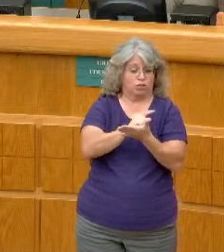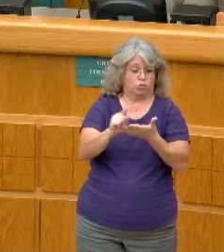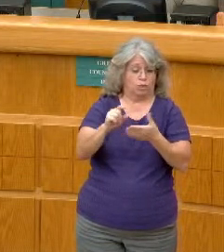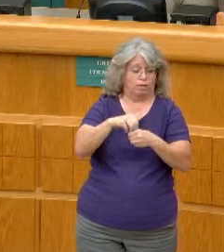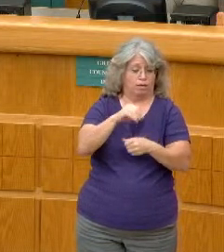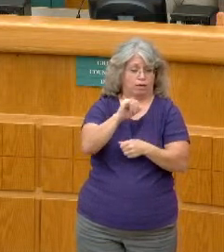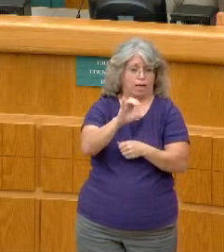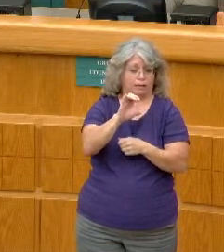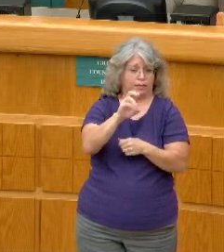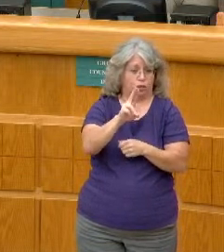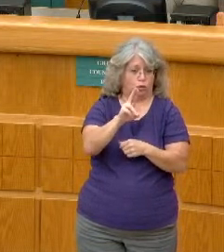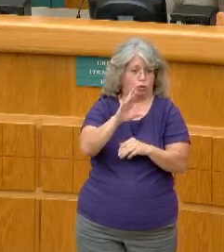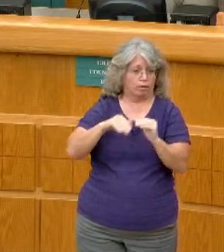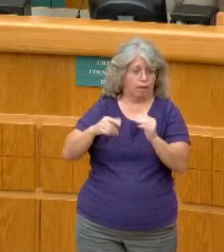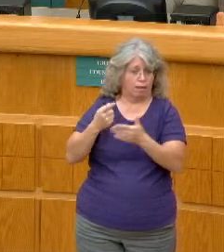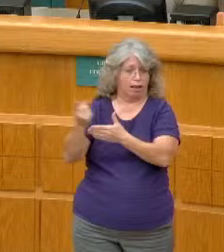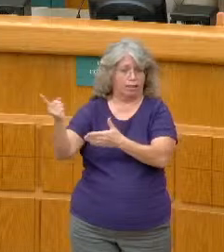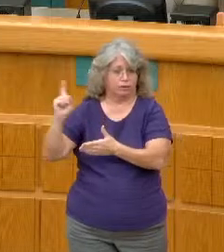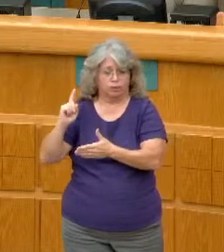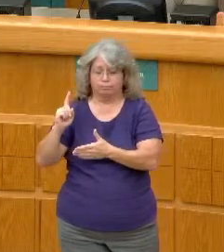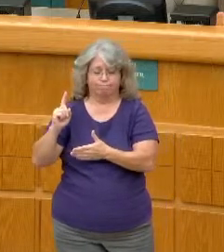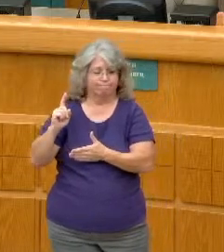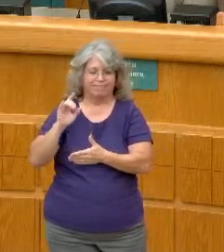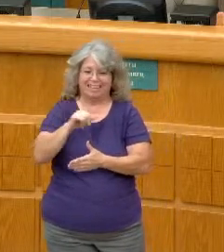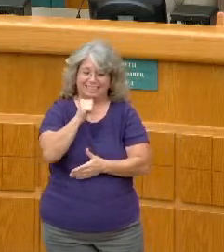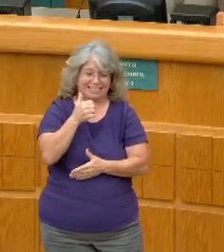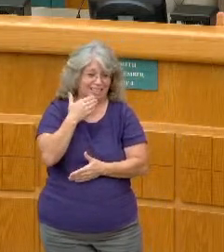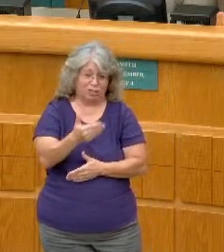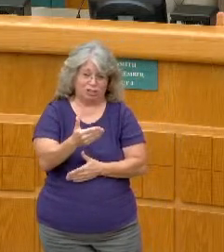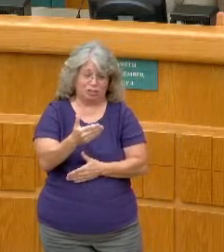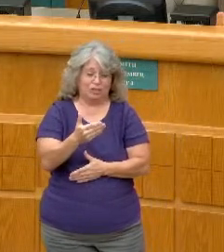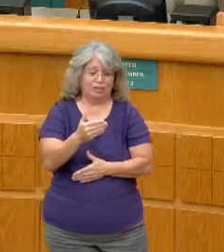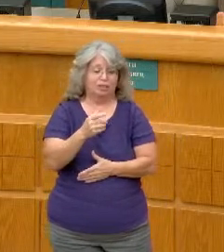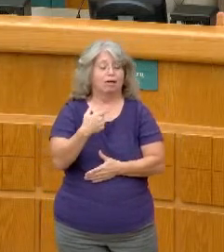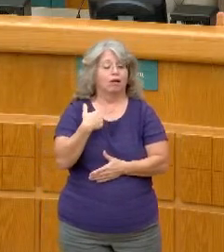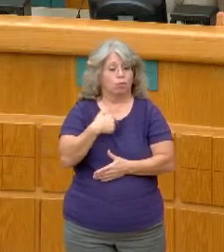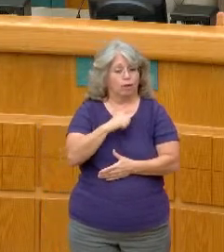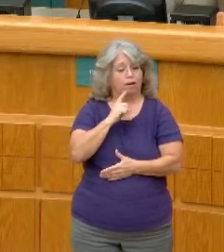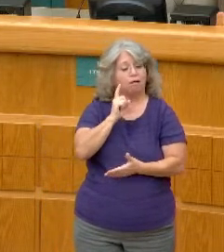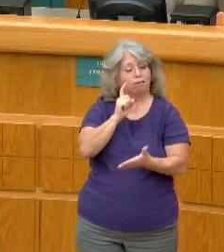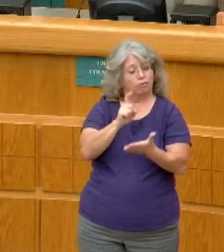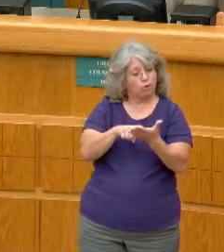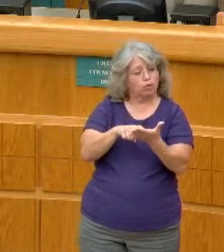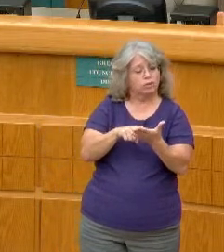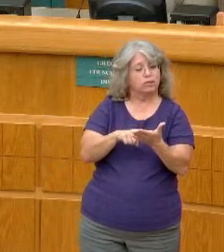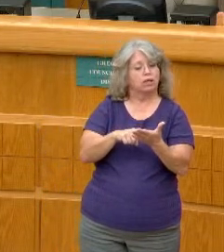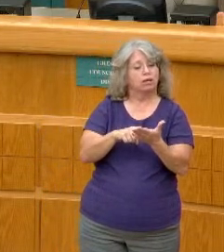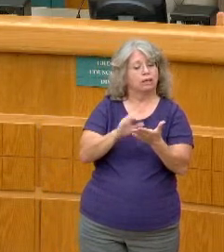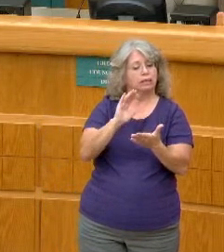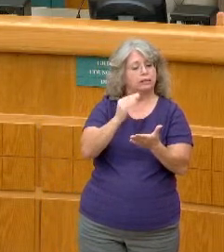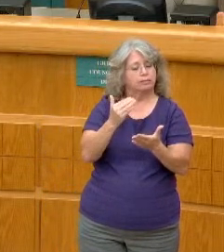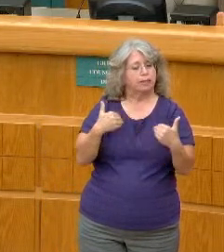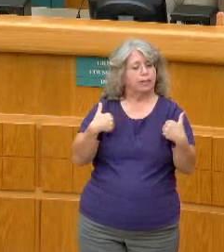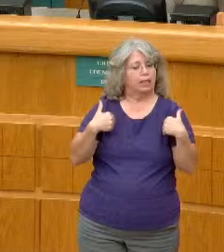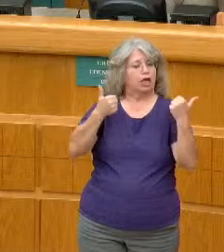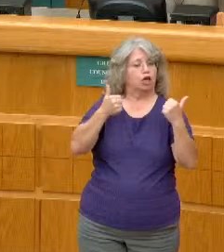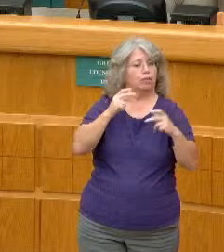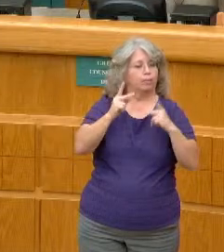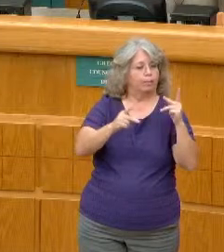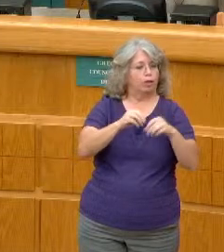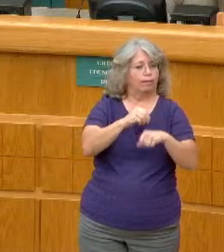more people are in the ICU this week than they were last week, and that's not a good trend. And again, we are seeing